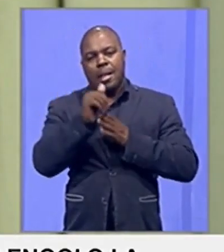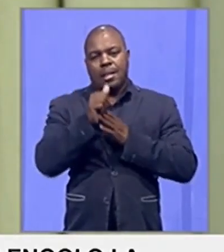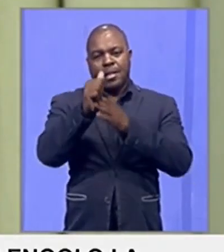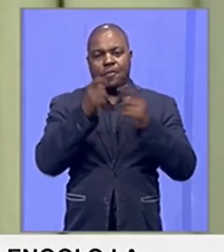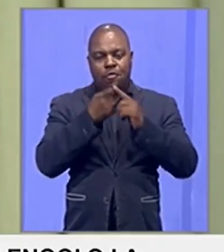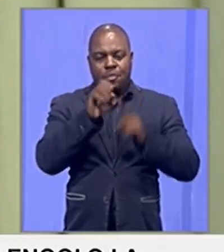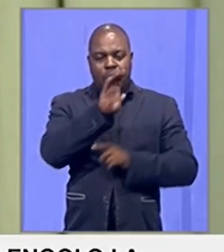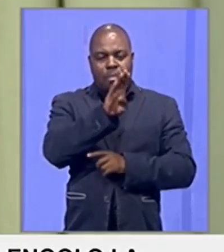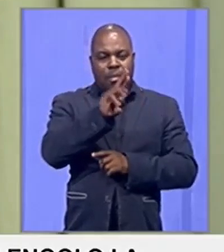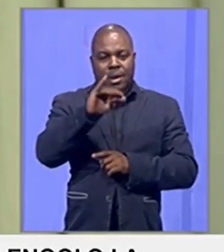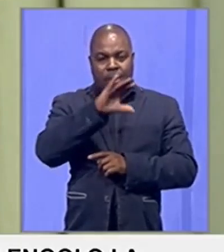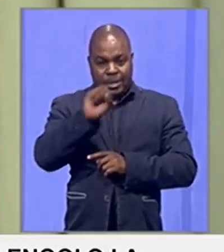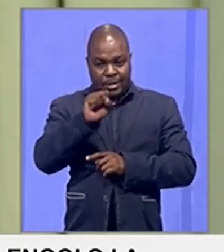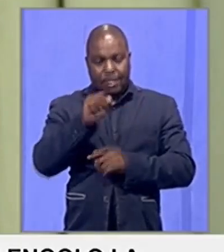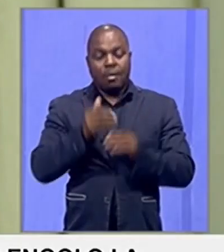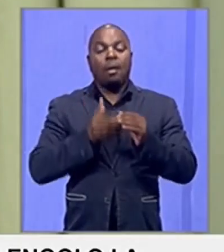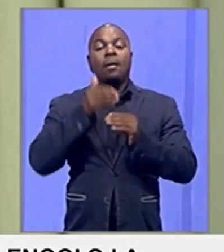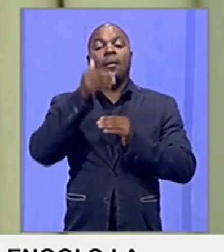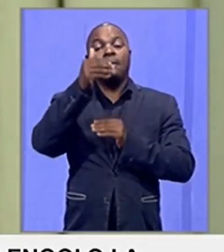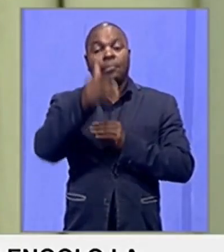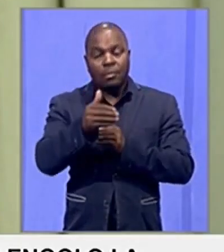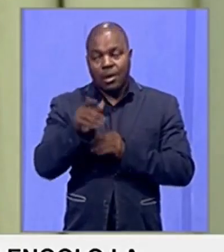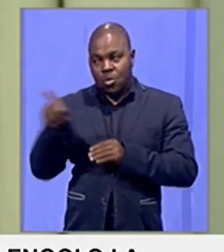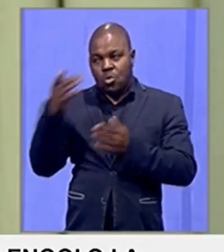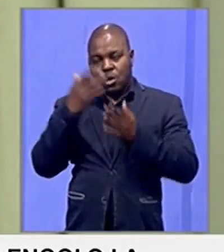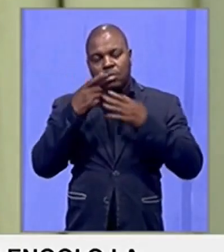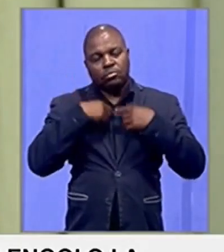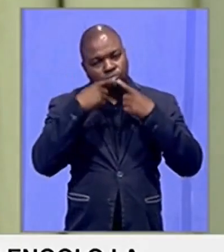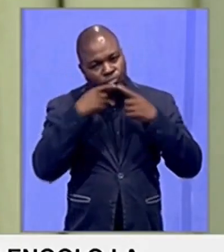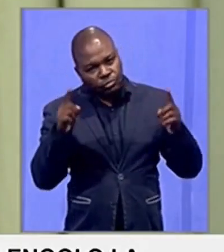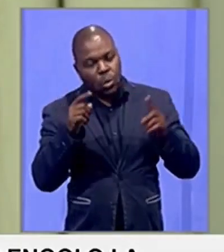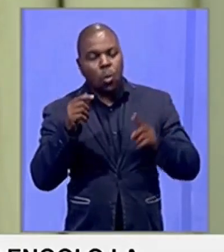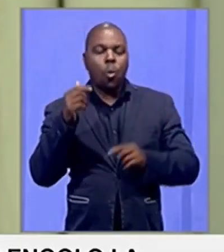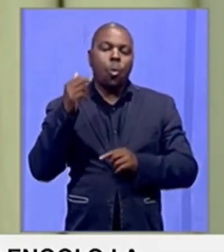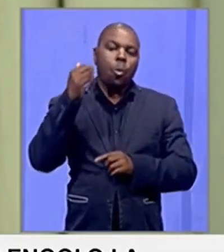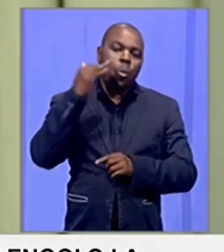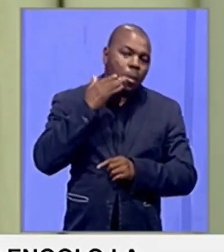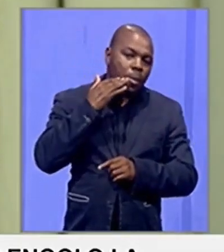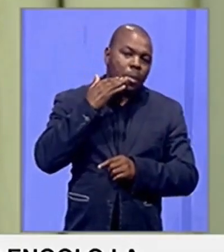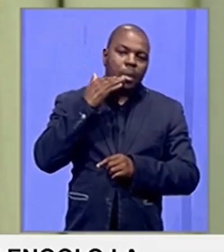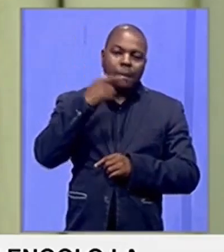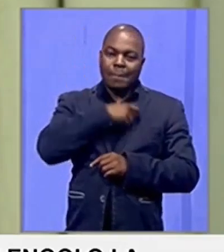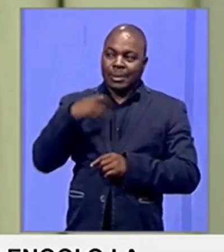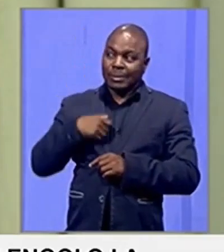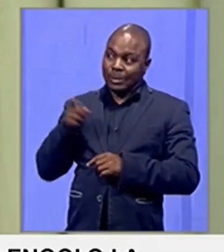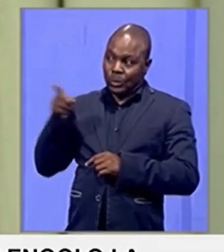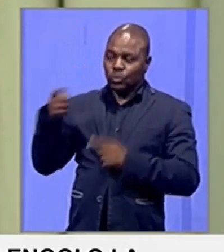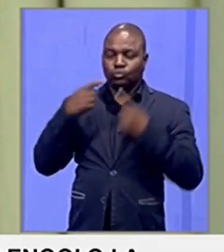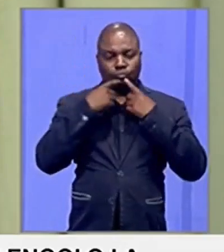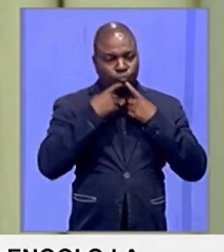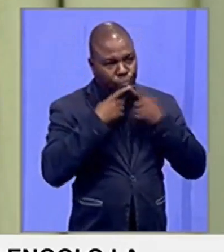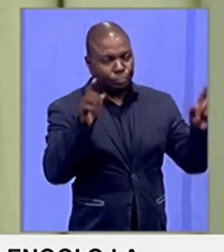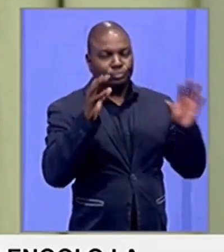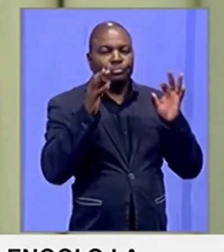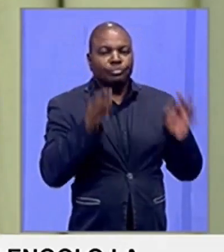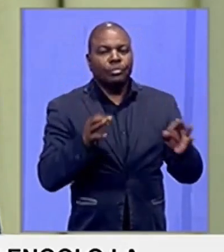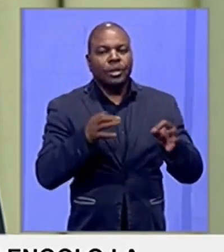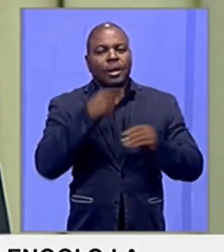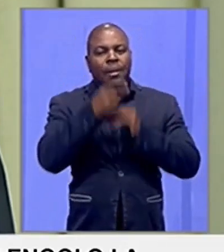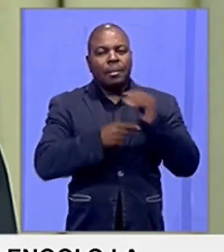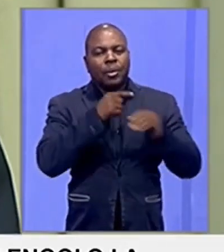Thereafter, we will be in a position to advise as to when the president will make an announcement regarding the